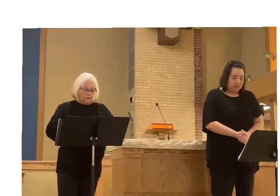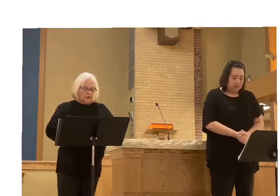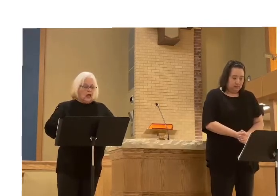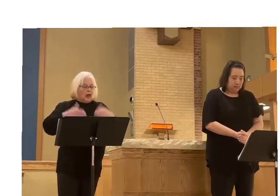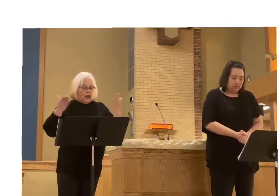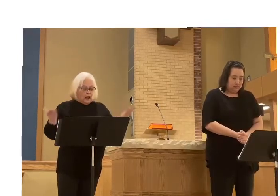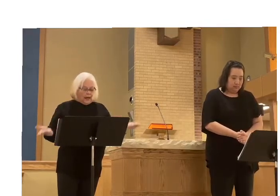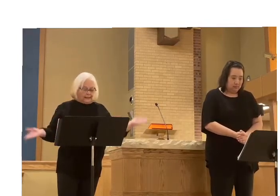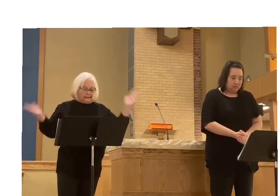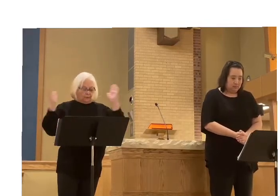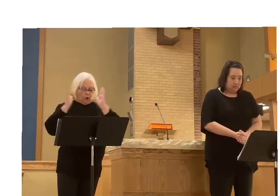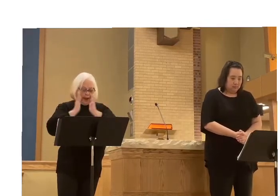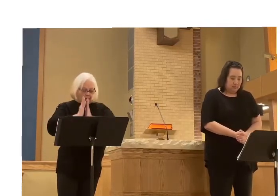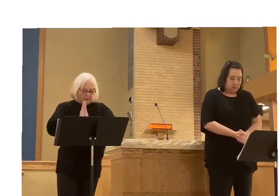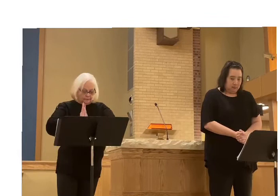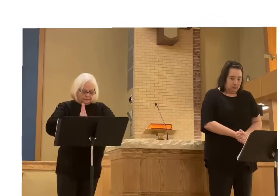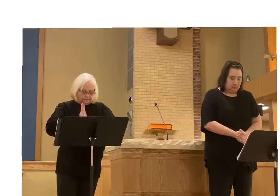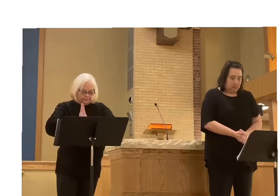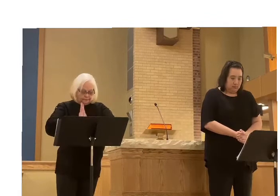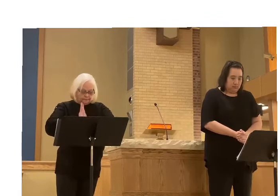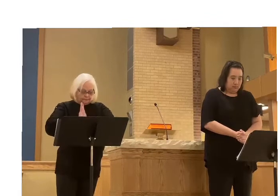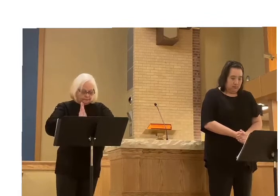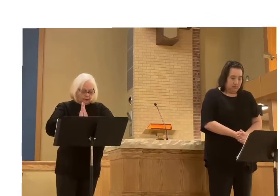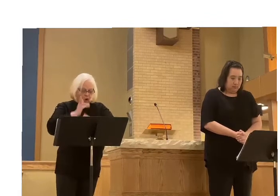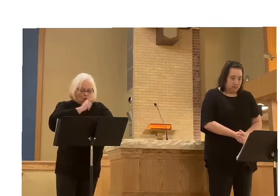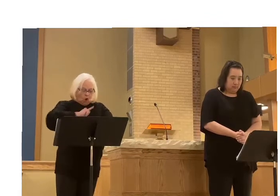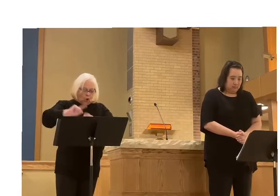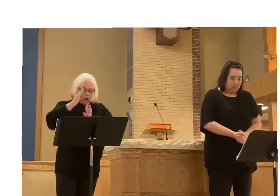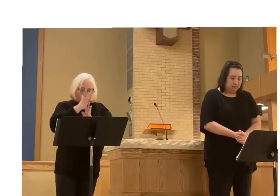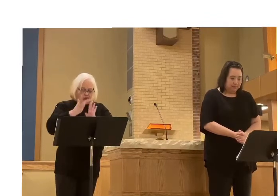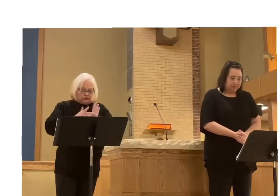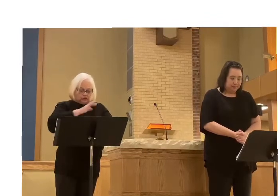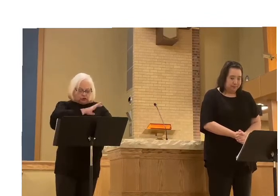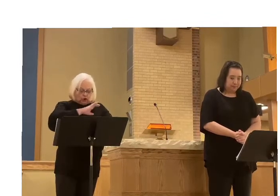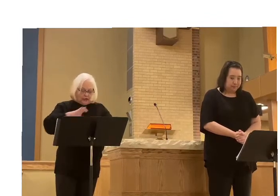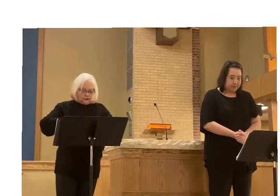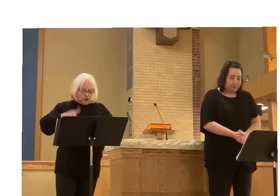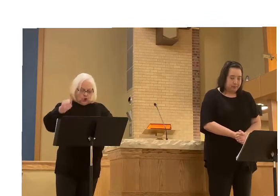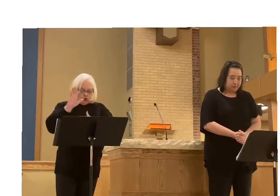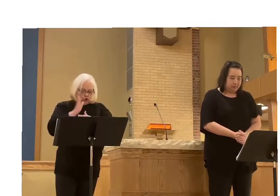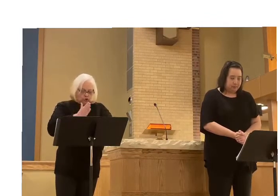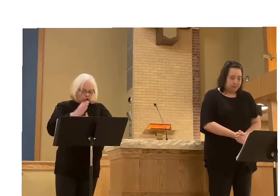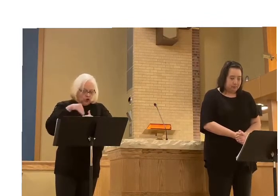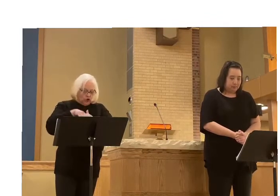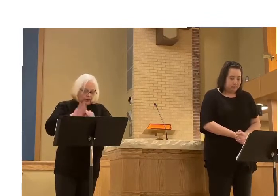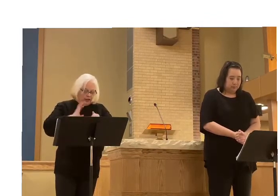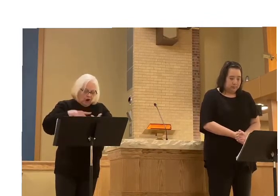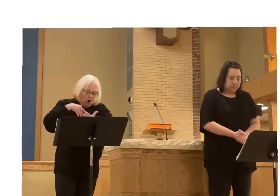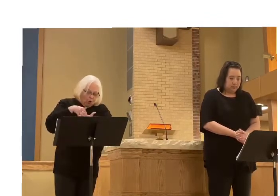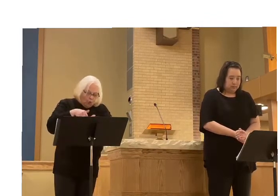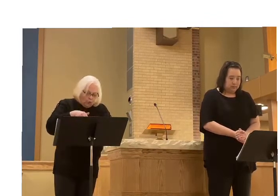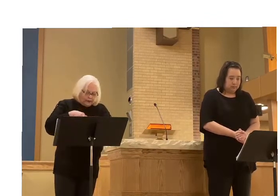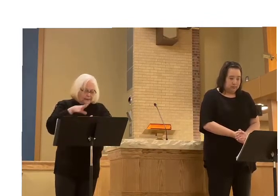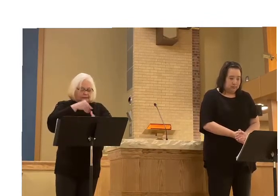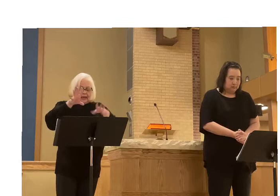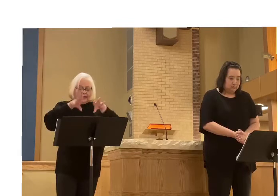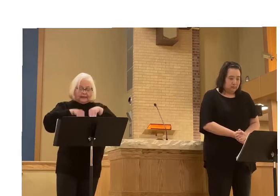Let us pray. Lord Jesus Christ, you shared in our weaknesses and accepted our